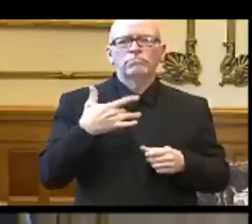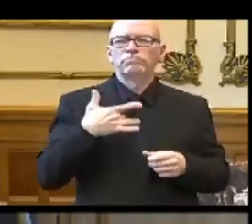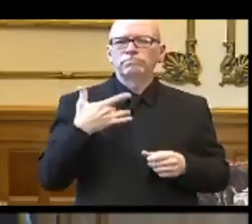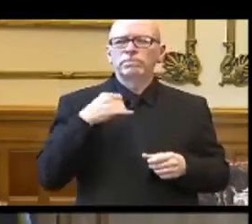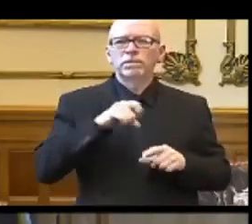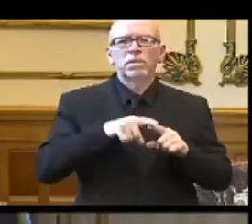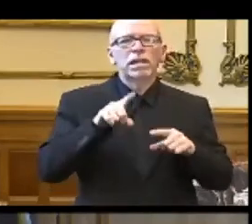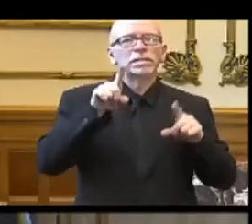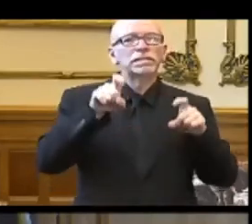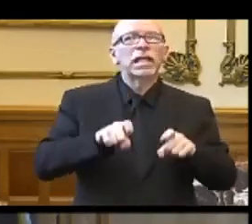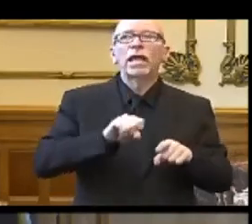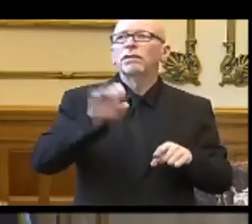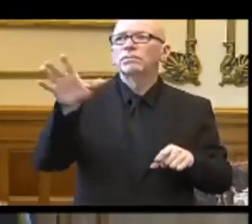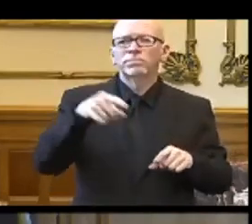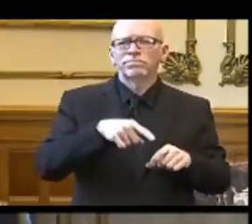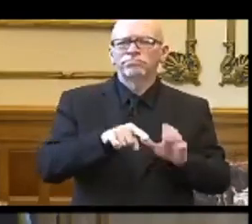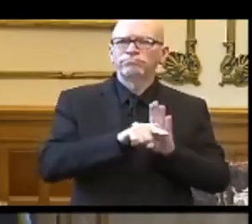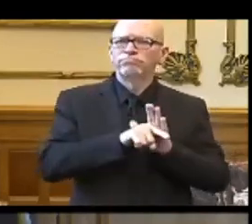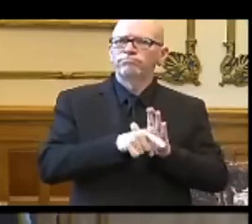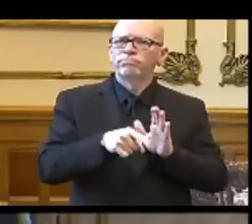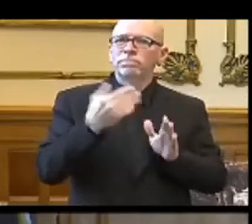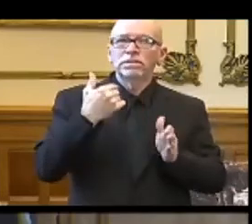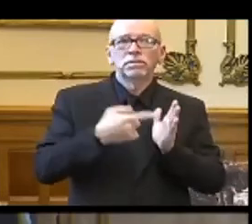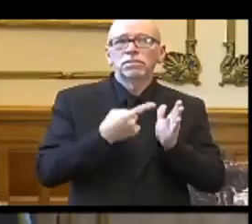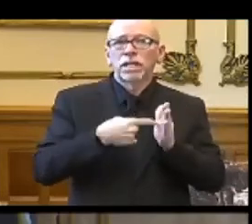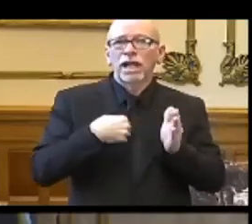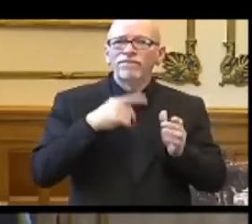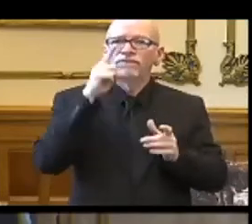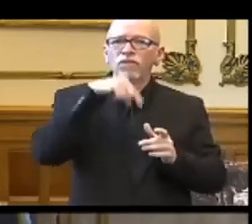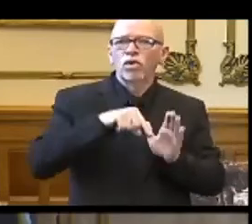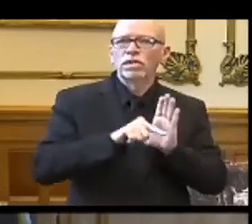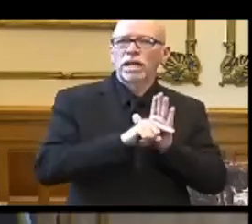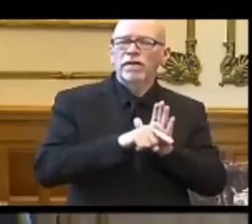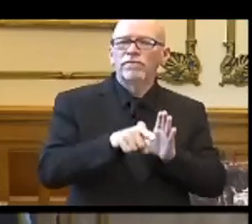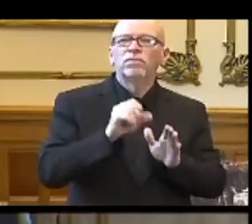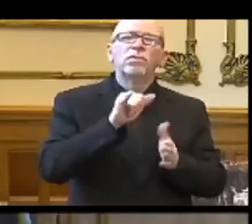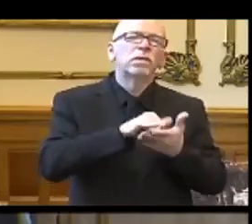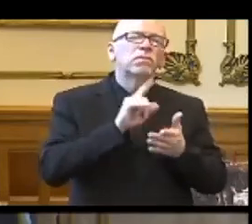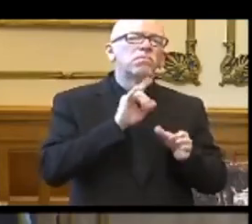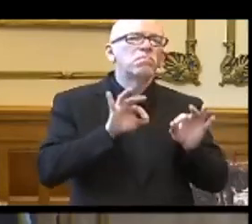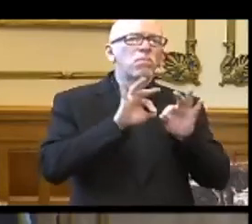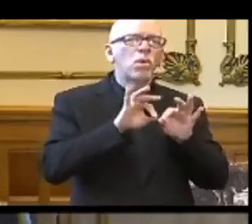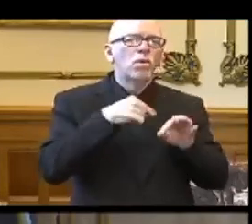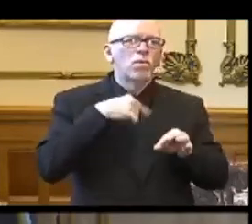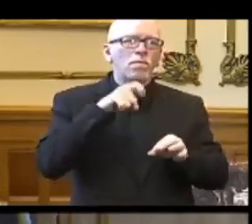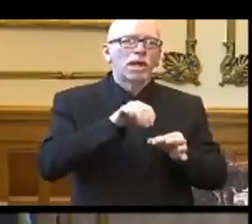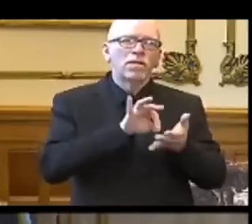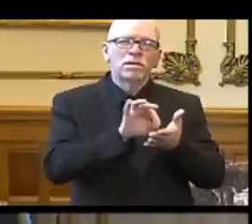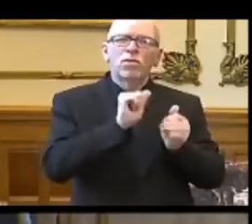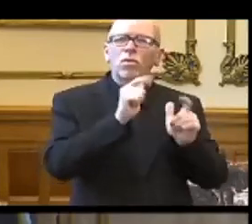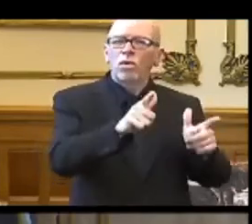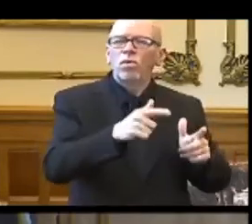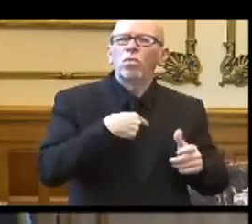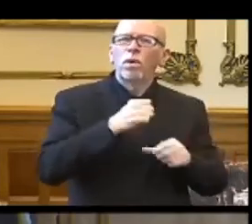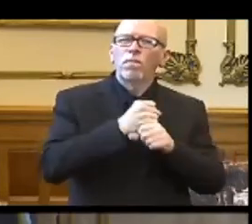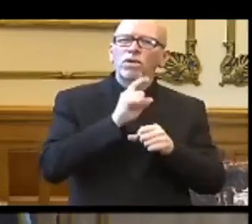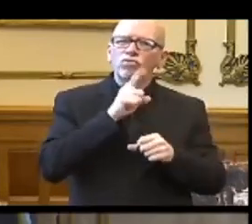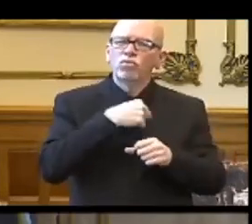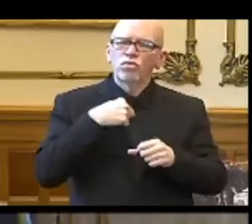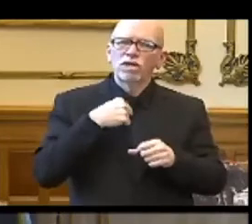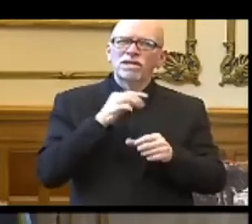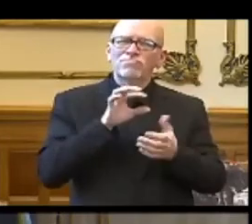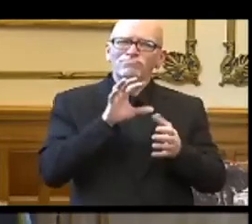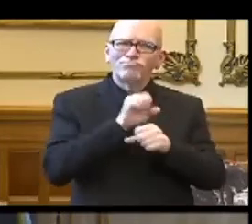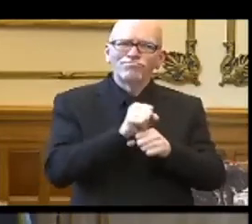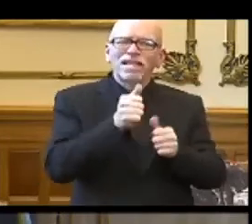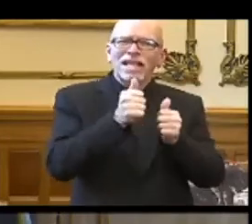test may come back negative because we do rarely have some false negatives. So that's the importance of that, is making sure that we are realistically capturing